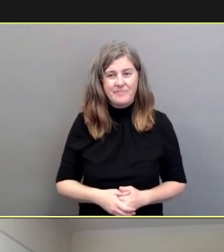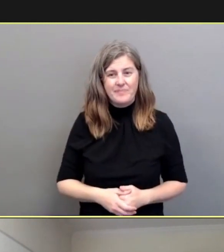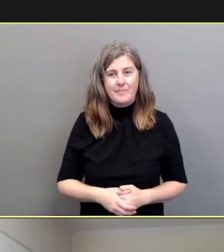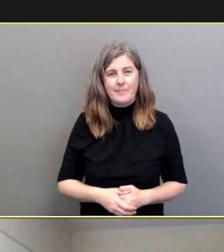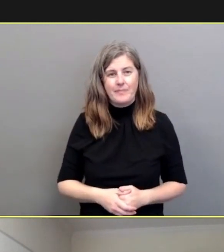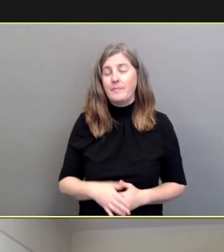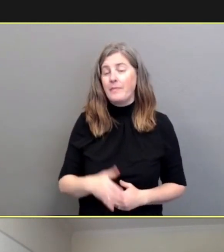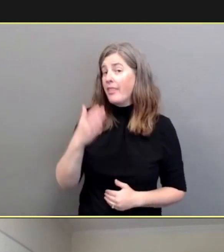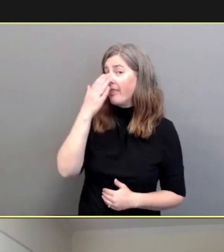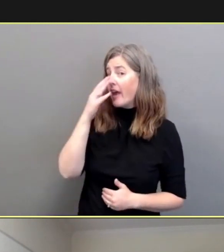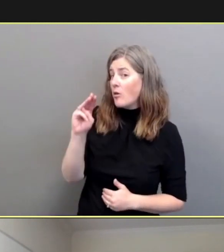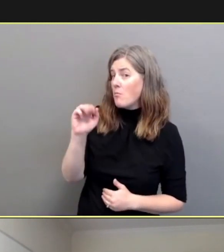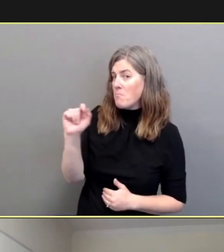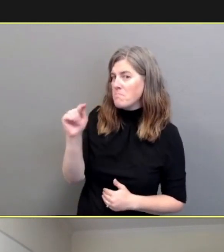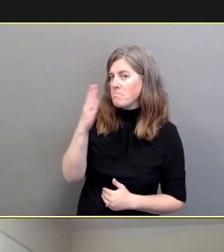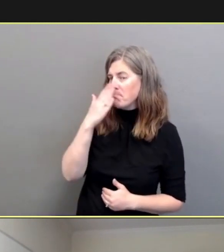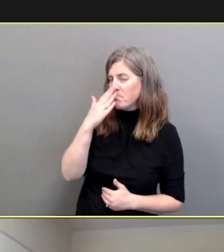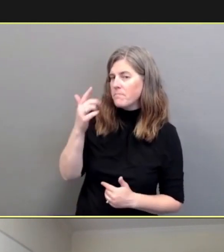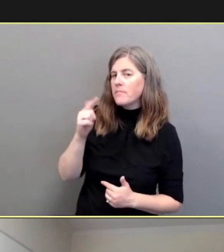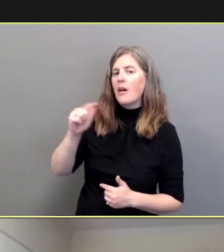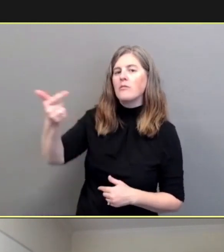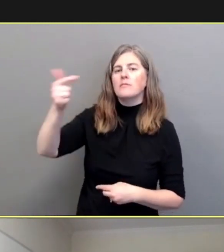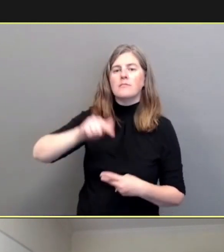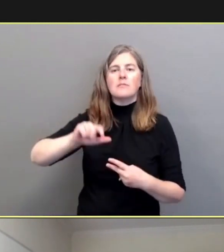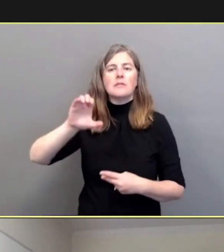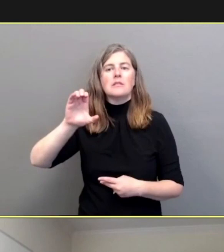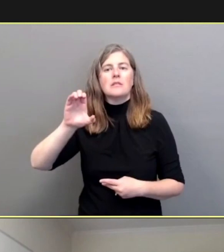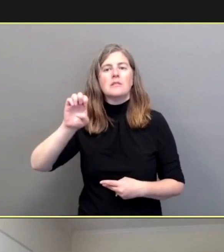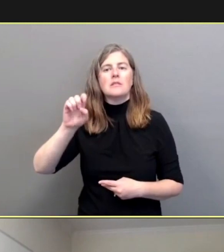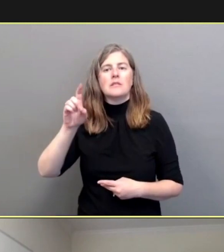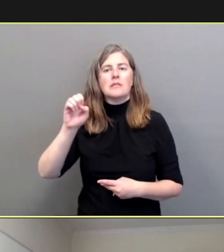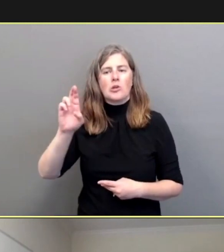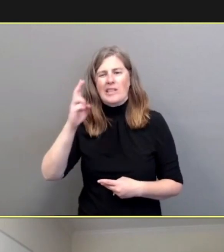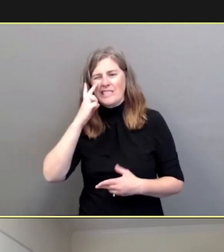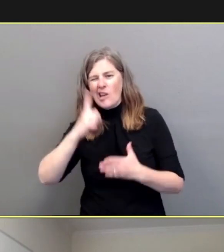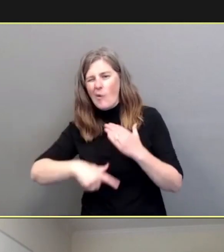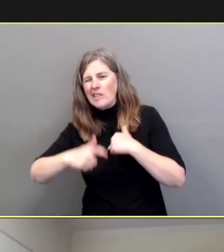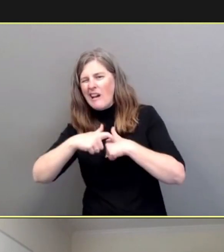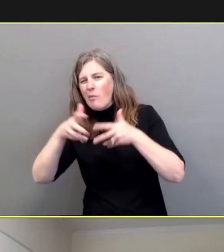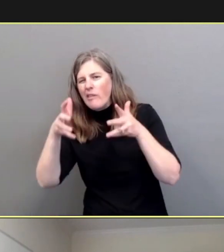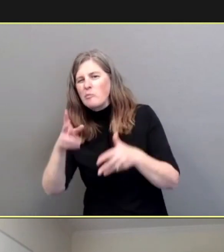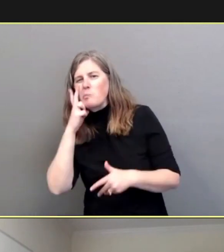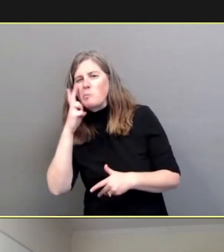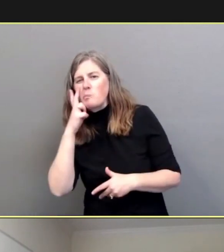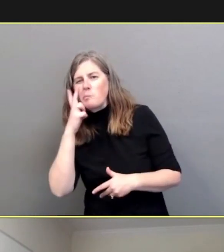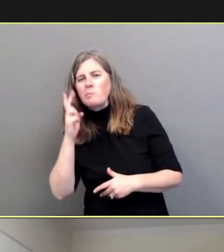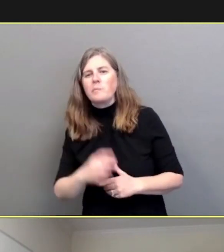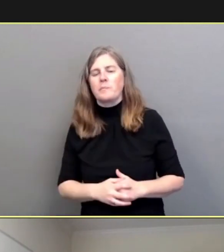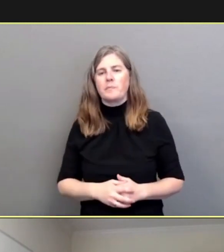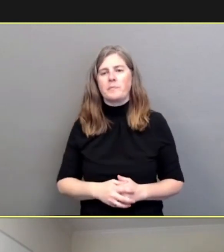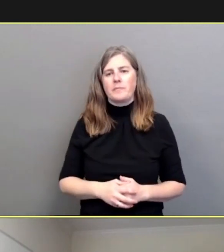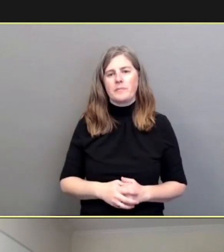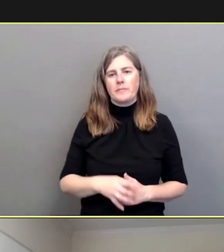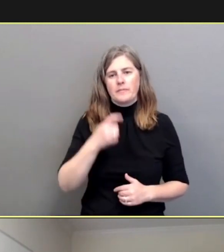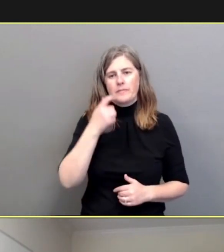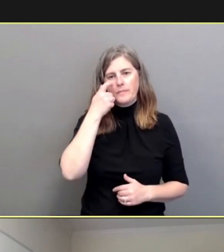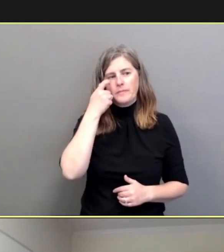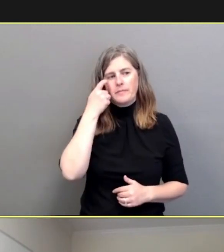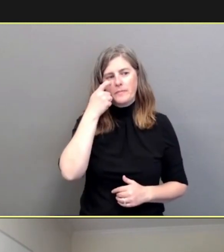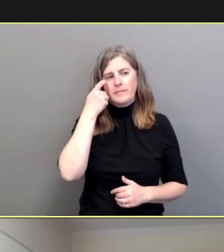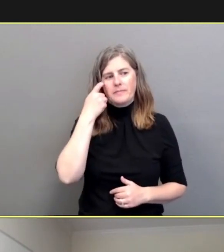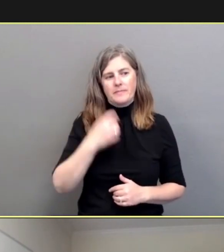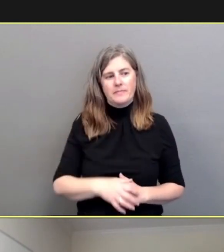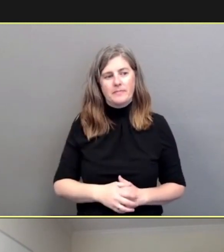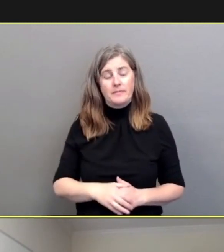Thanks, everybody. We will turn to Cedar next and then see where we stand with folks looking to ask additional questions. Cedar,